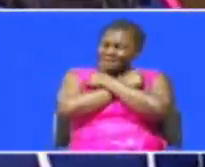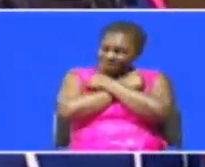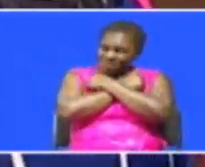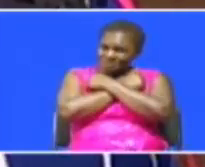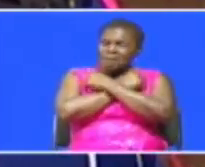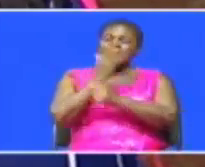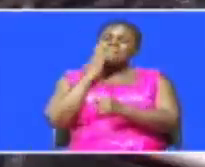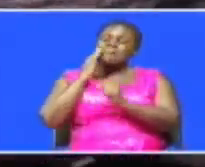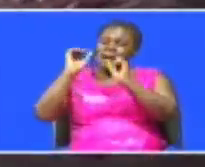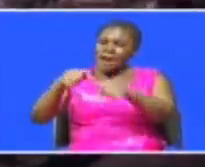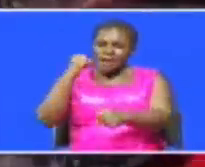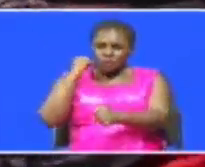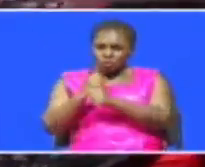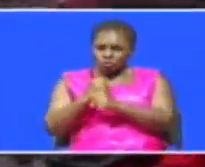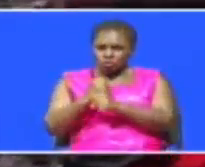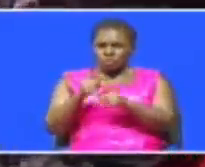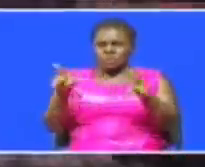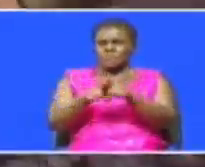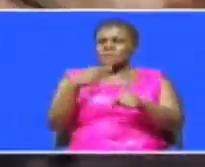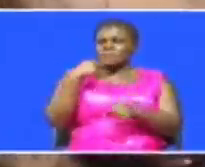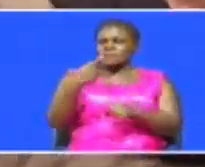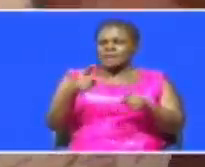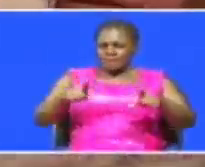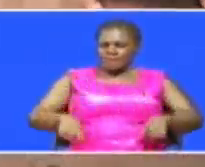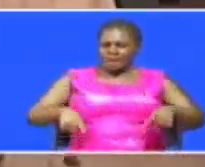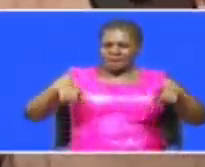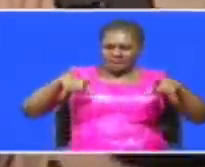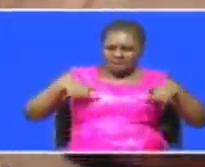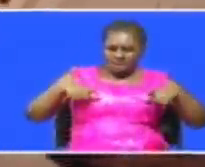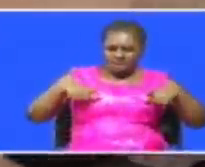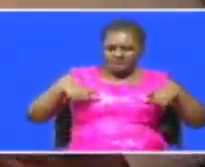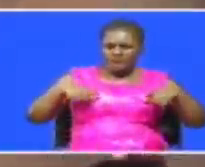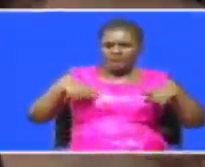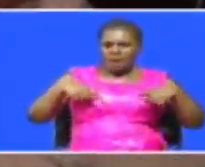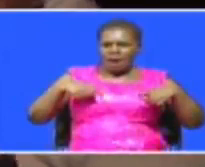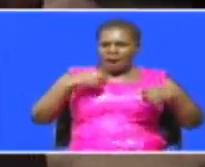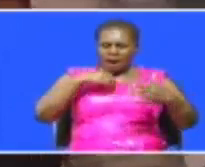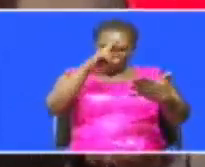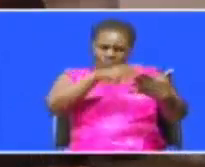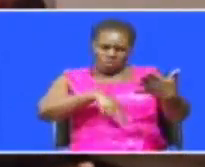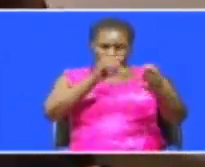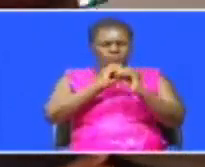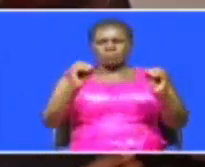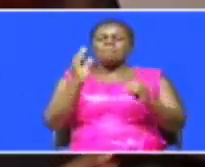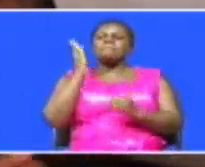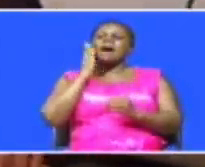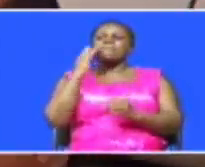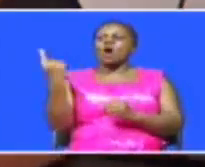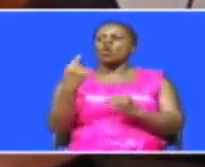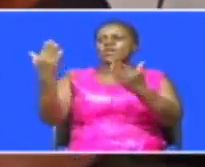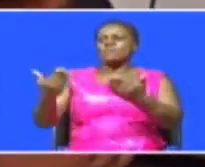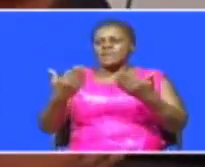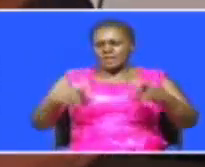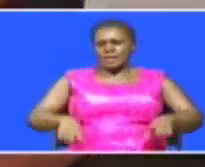a mother can do. And as they say, life does not come with a manual, it comes with a mother.